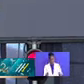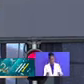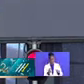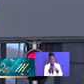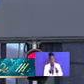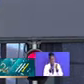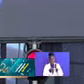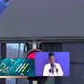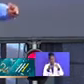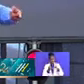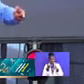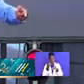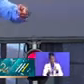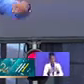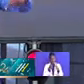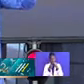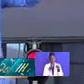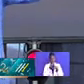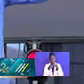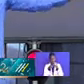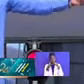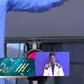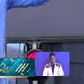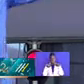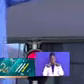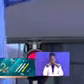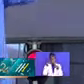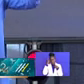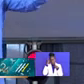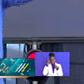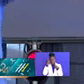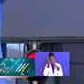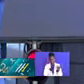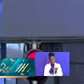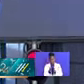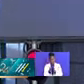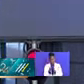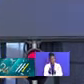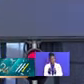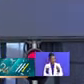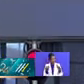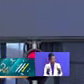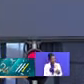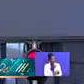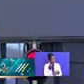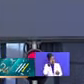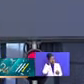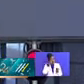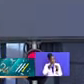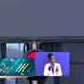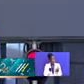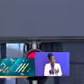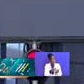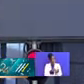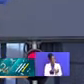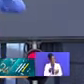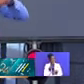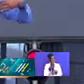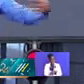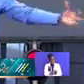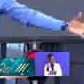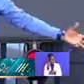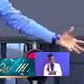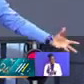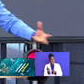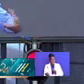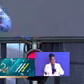and deal with the slave mindset or this how many of you remember that message so so you